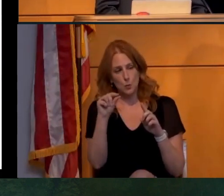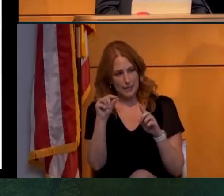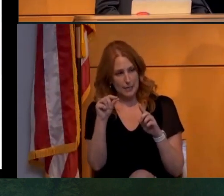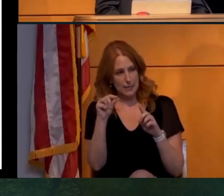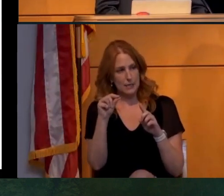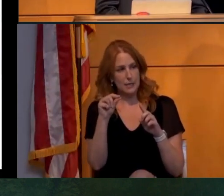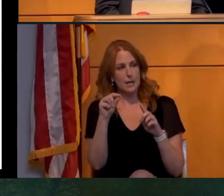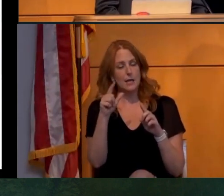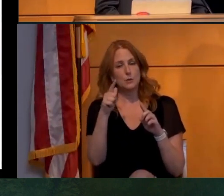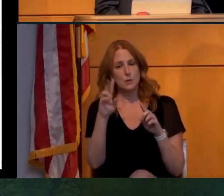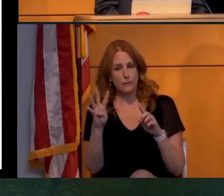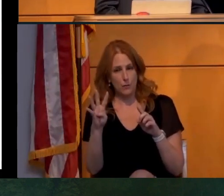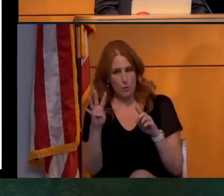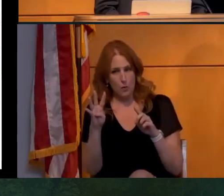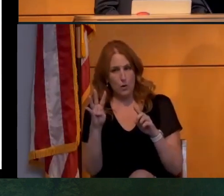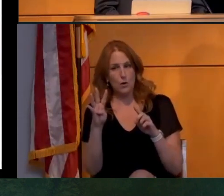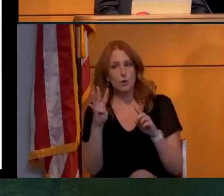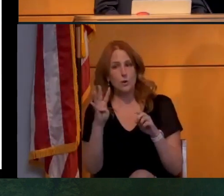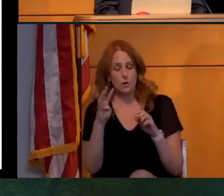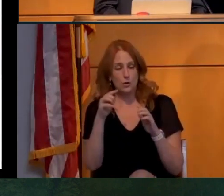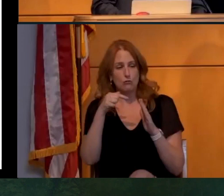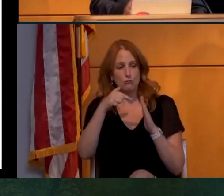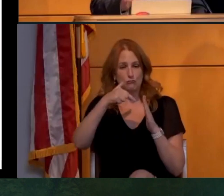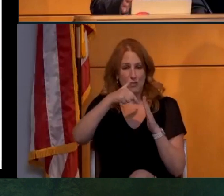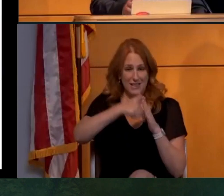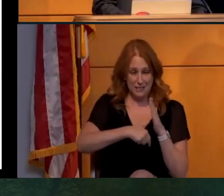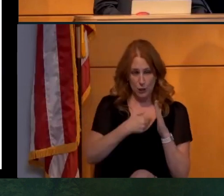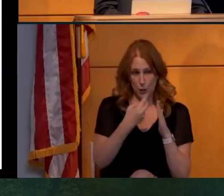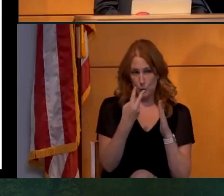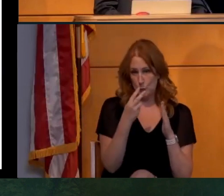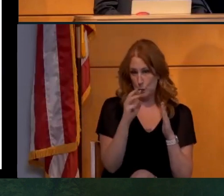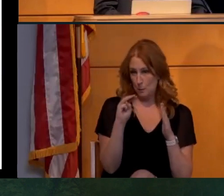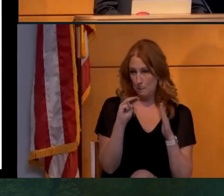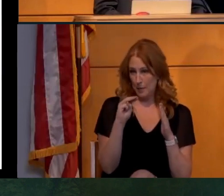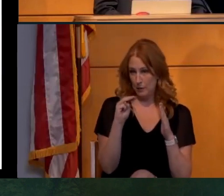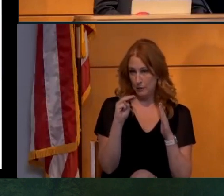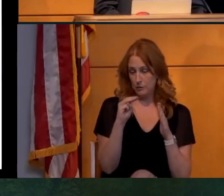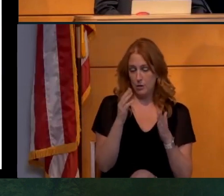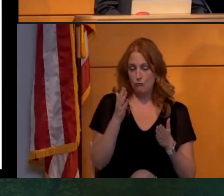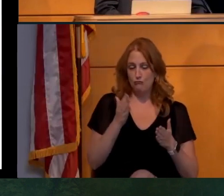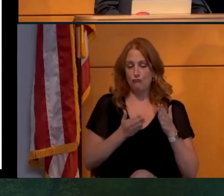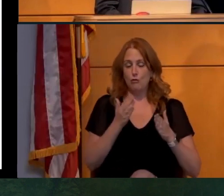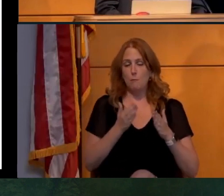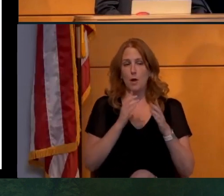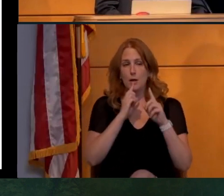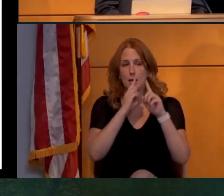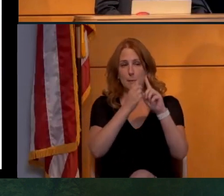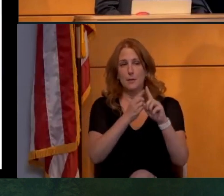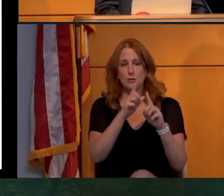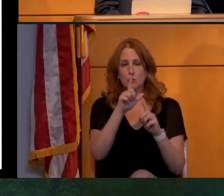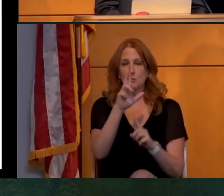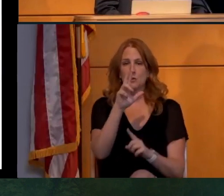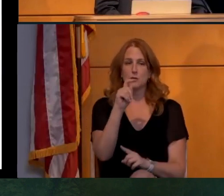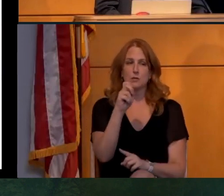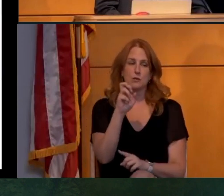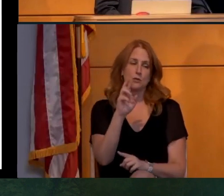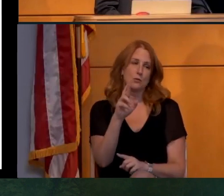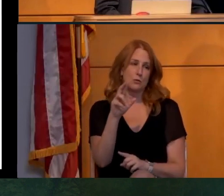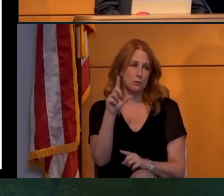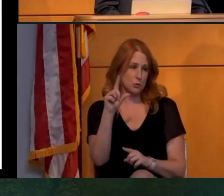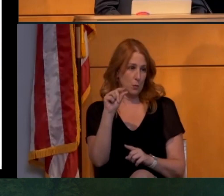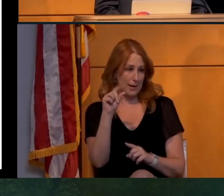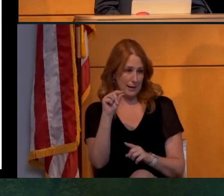24 drilled down to 2 meters. So in fact, the deepest robotic mission was Luna 20. It was sample return